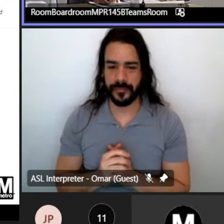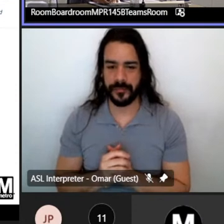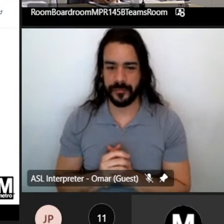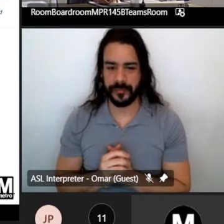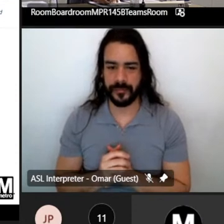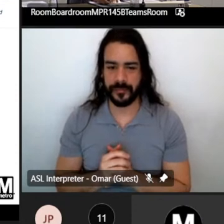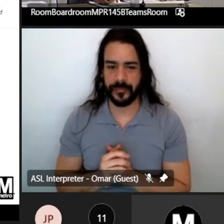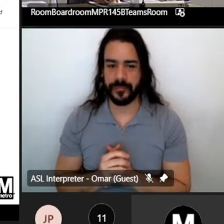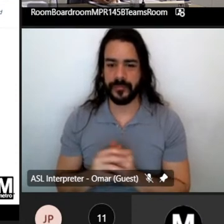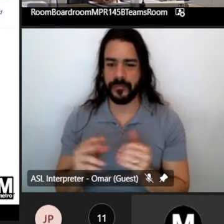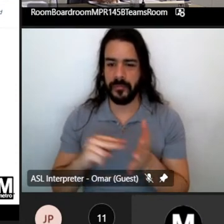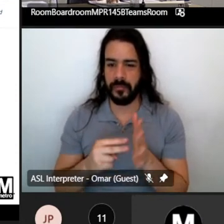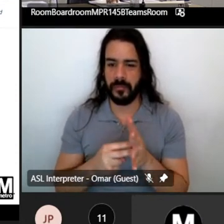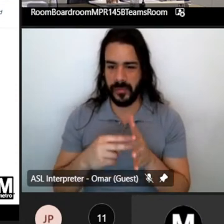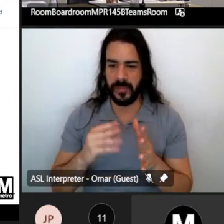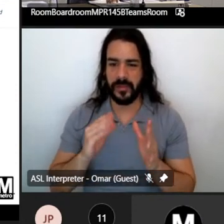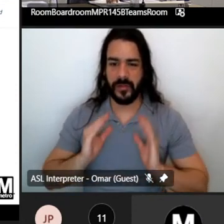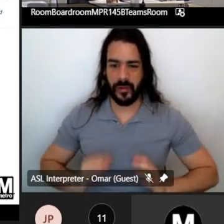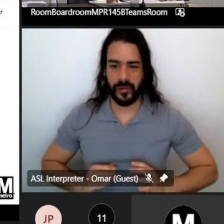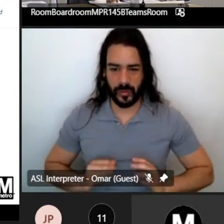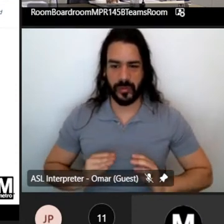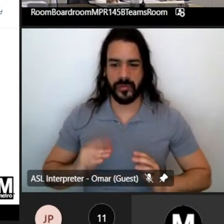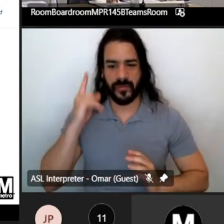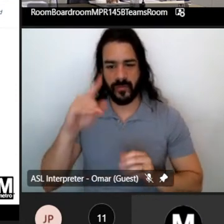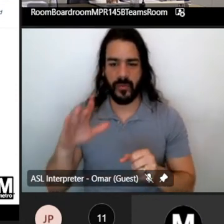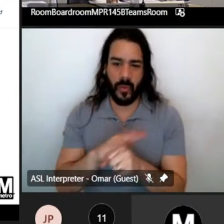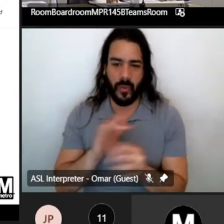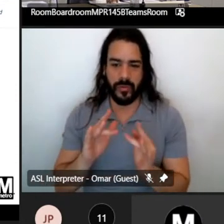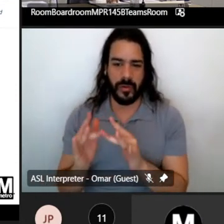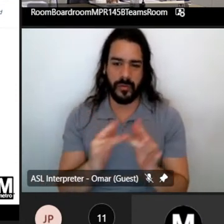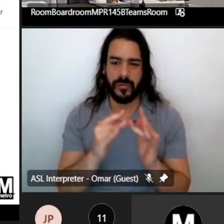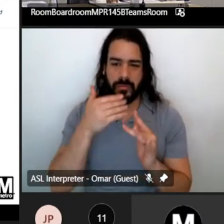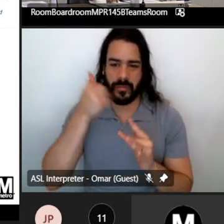benefiting customers across the entire network